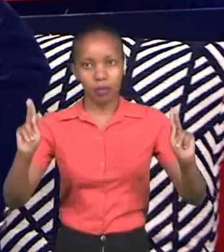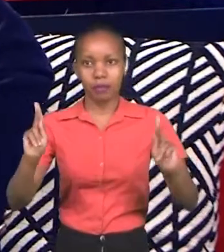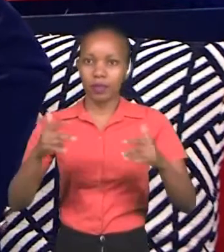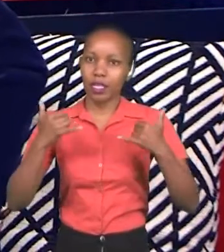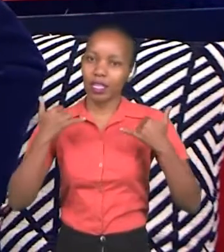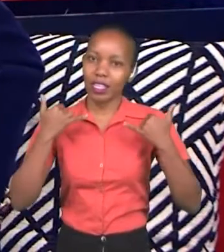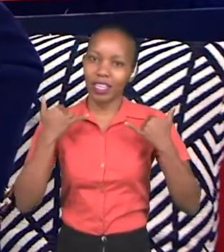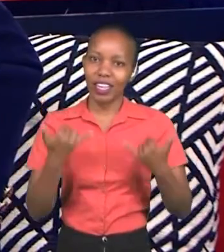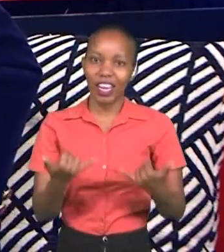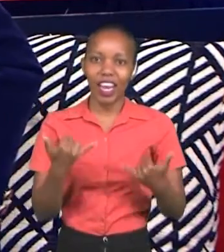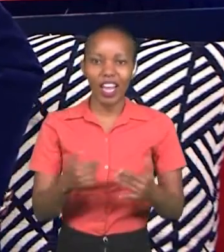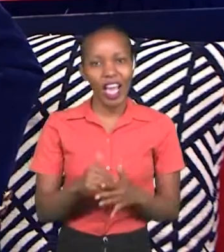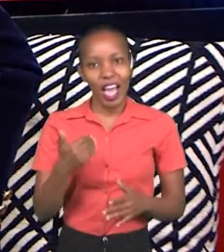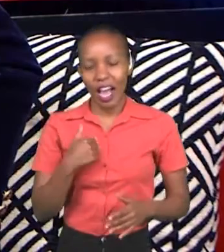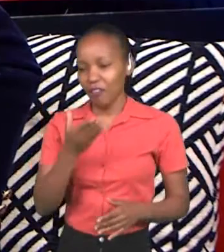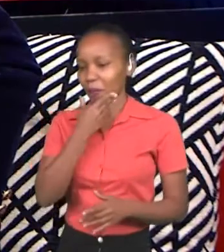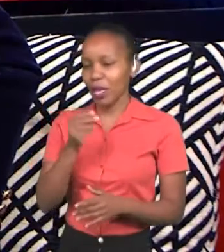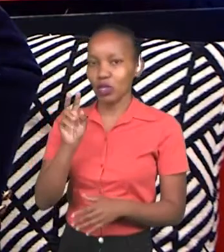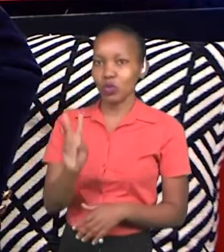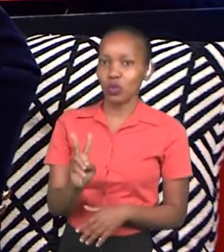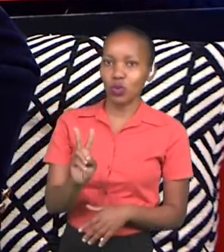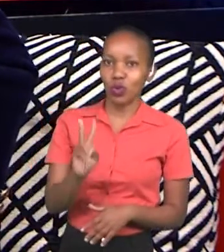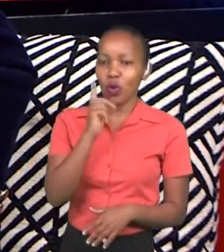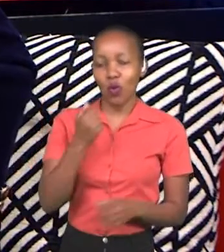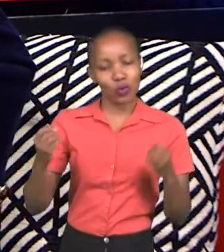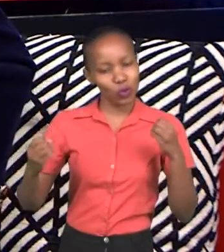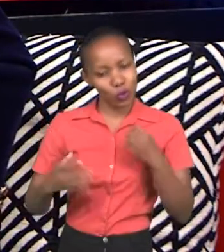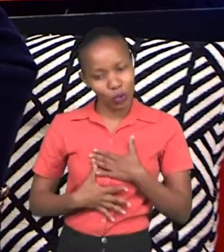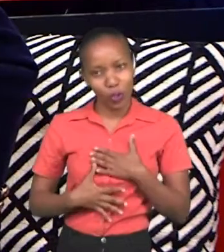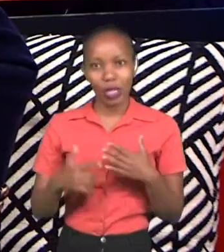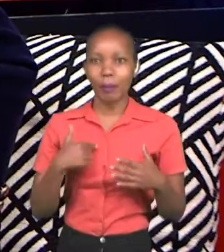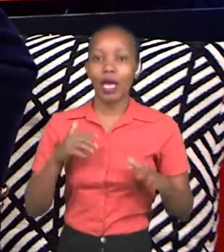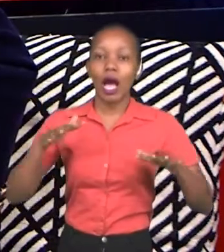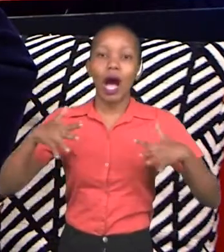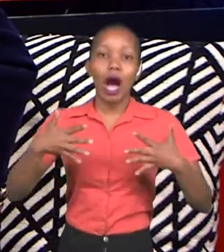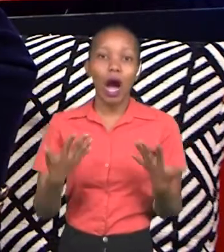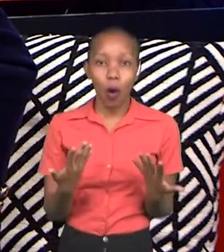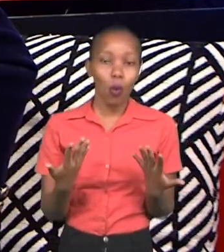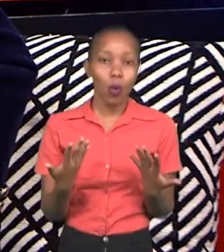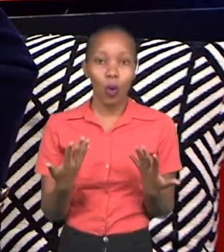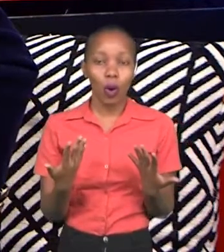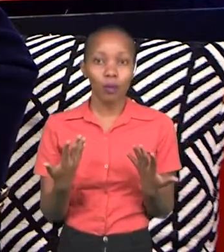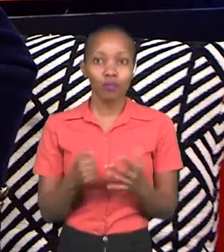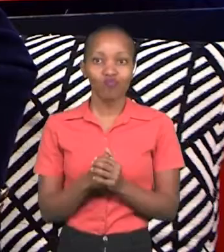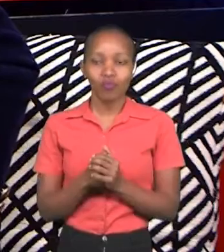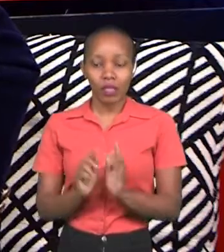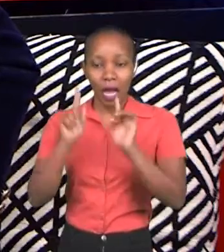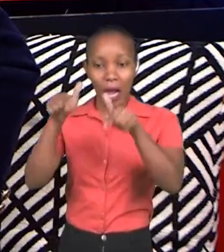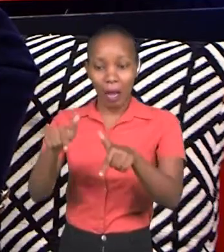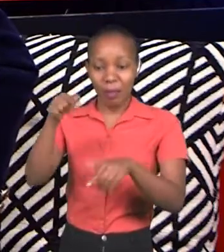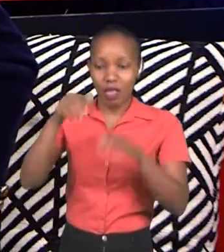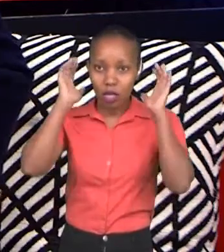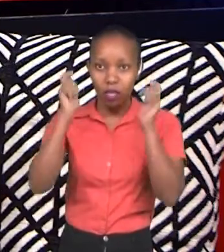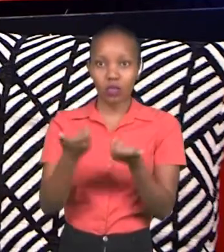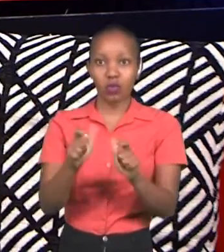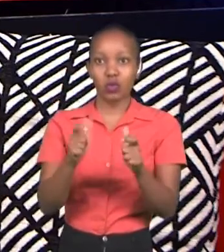Right now, I have two gentlemen in studio who've actually shocked me the way they've just kind of presented themselves. And